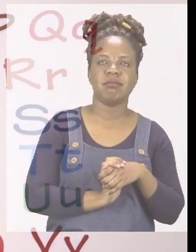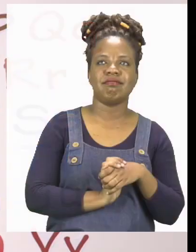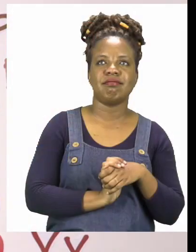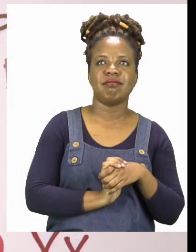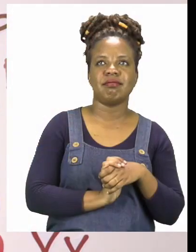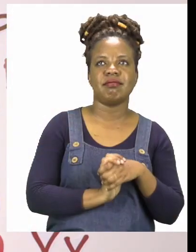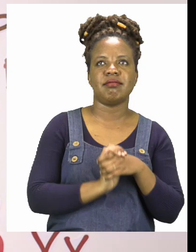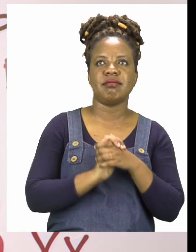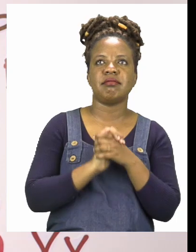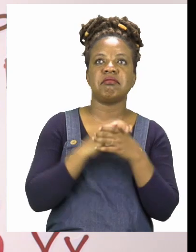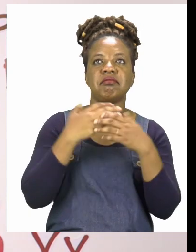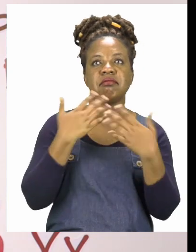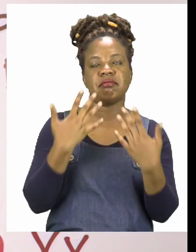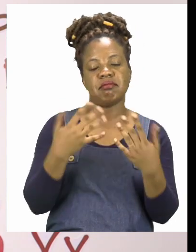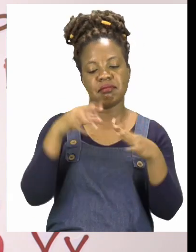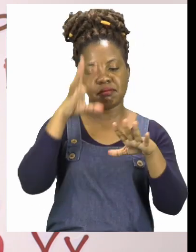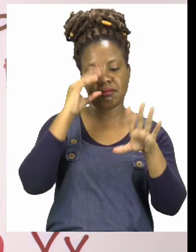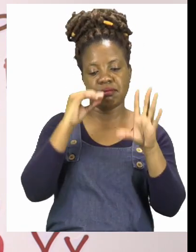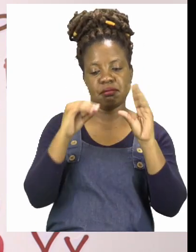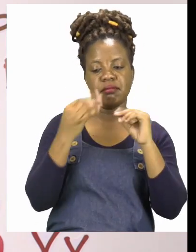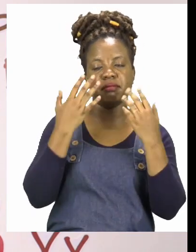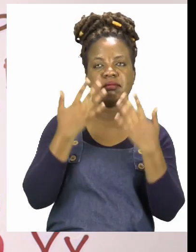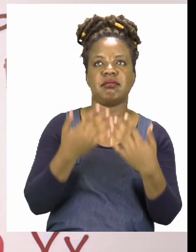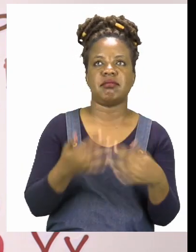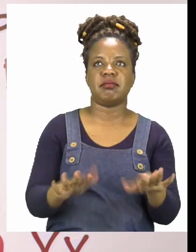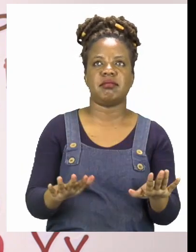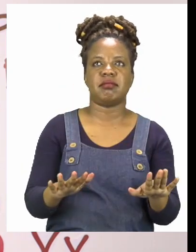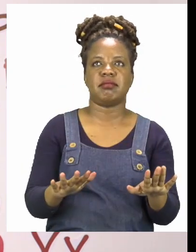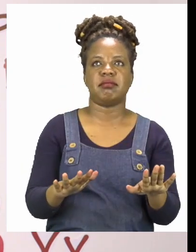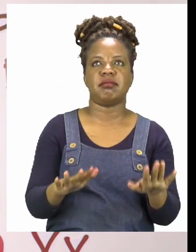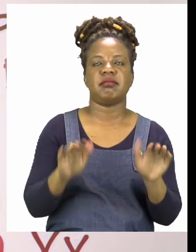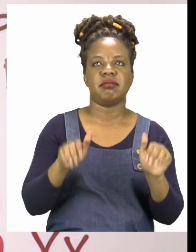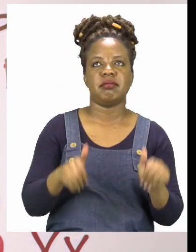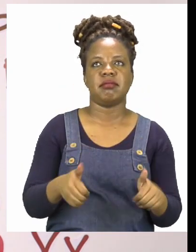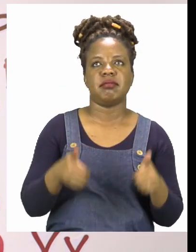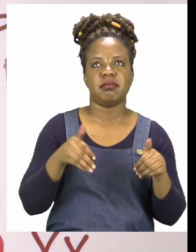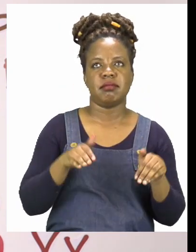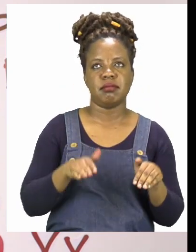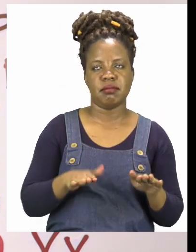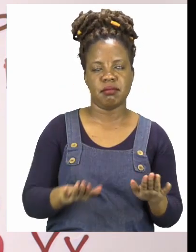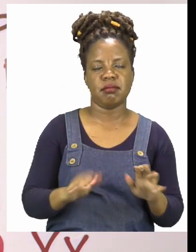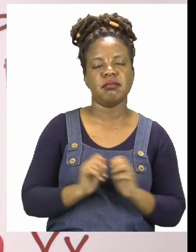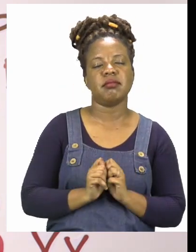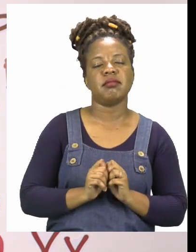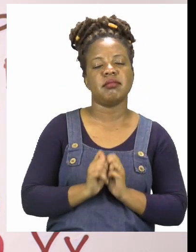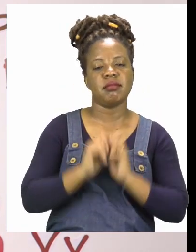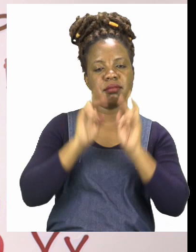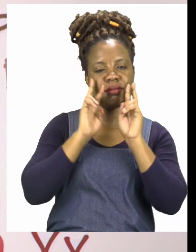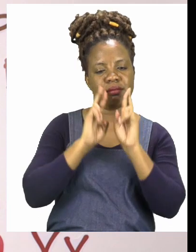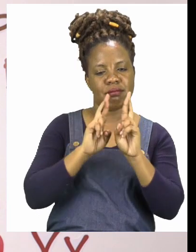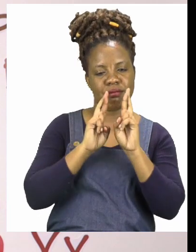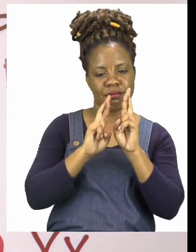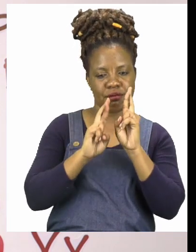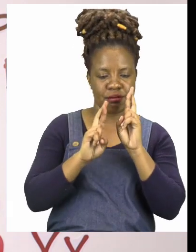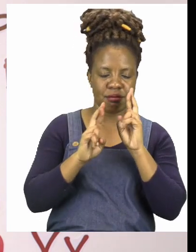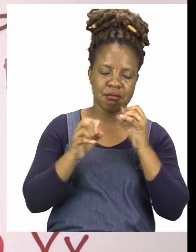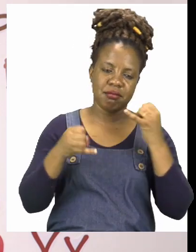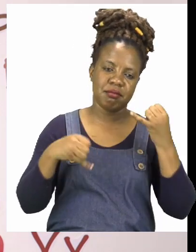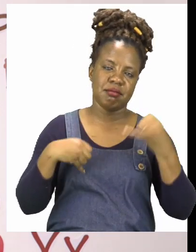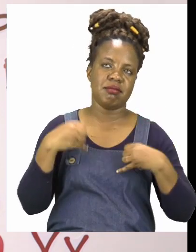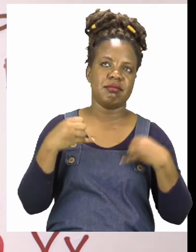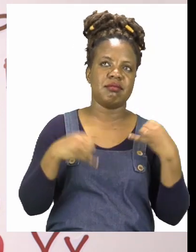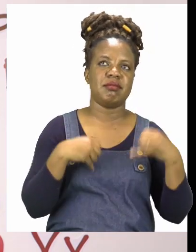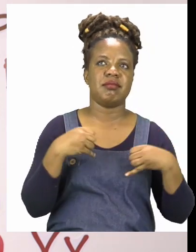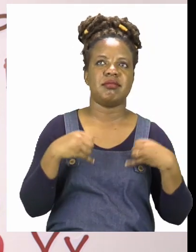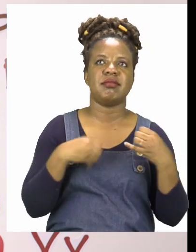We have now come to the end of our lesson, boys and girls, and I really hope you had so much fun.